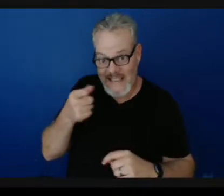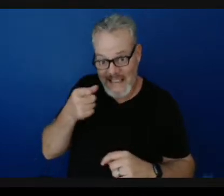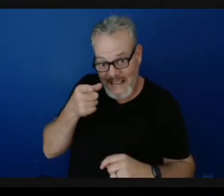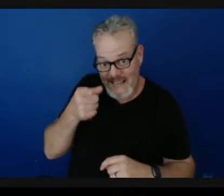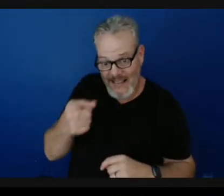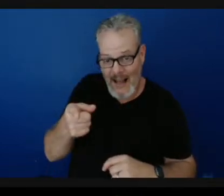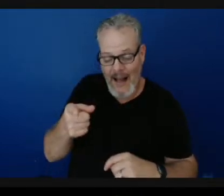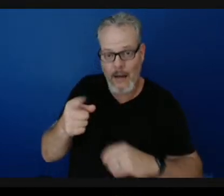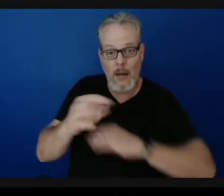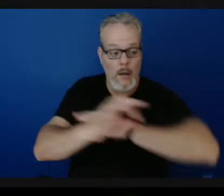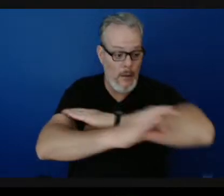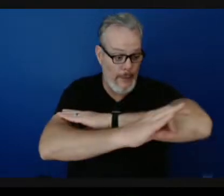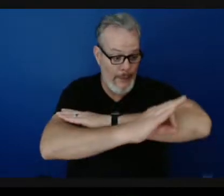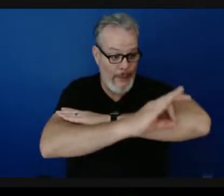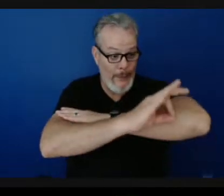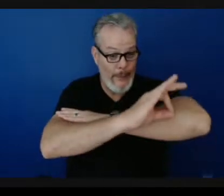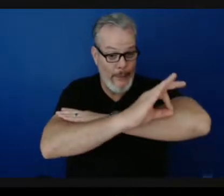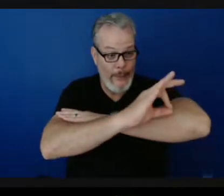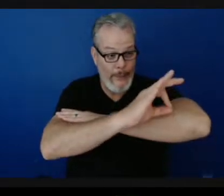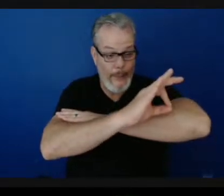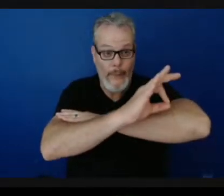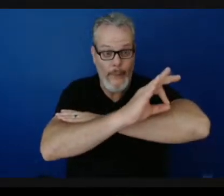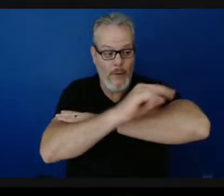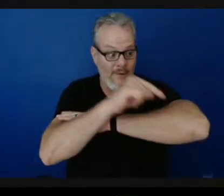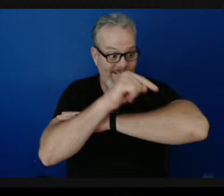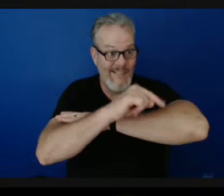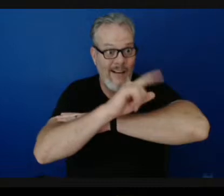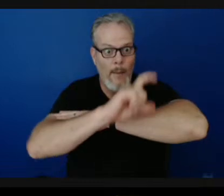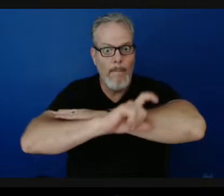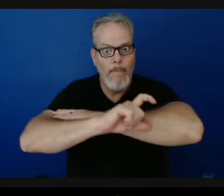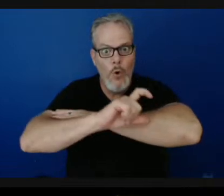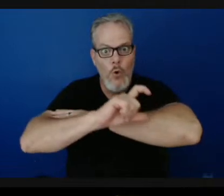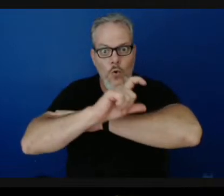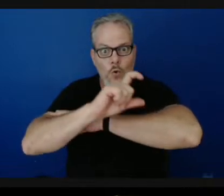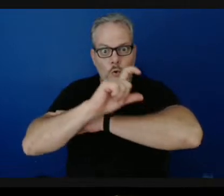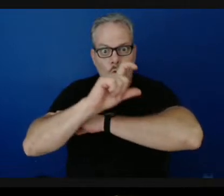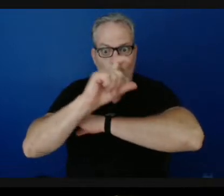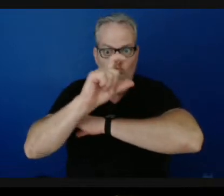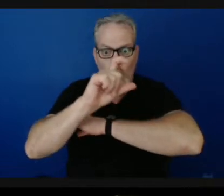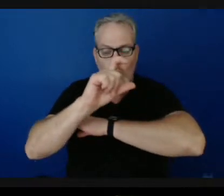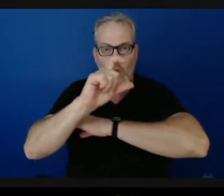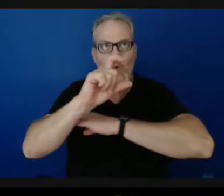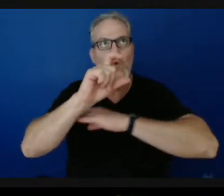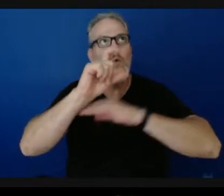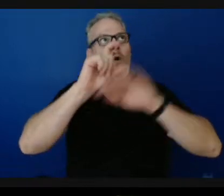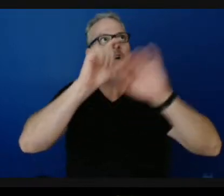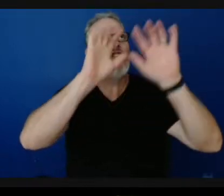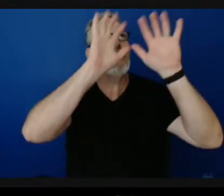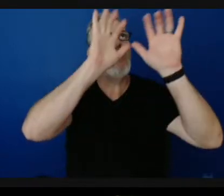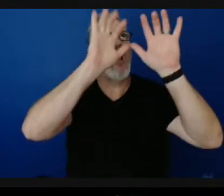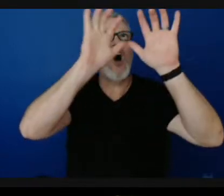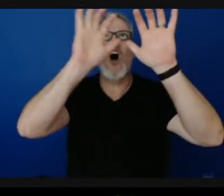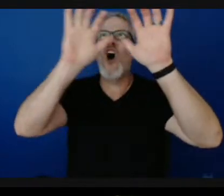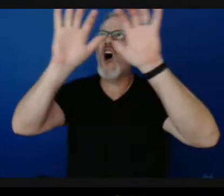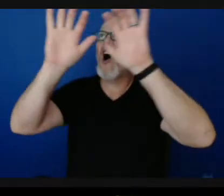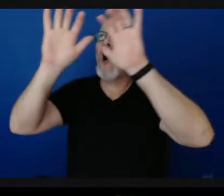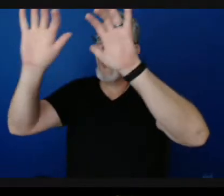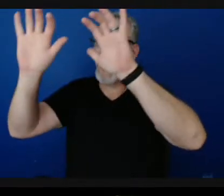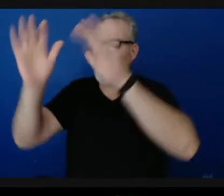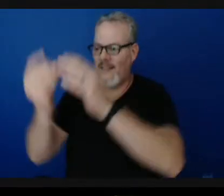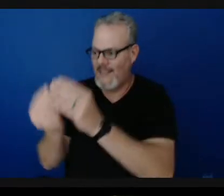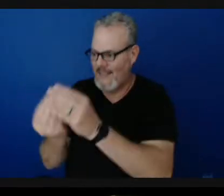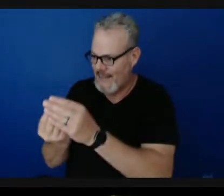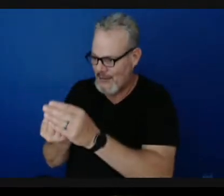Mana with the moon over there and the galaxy in the background. So really one of those once in a lifetime shots